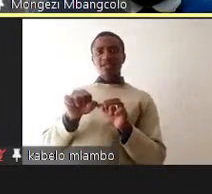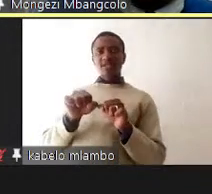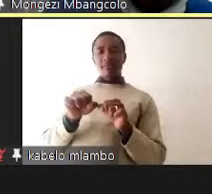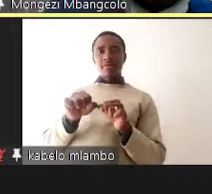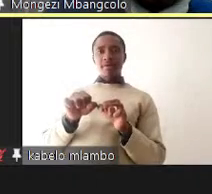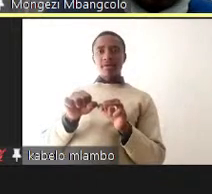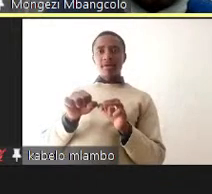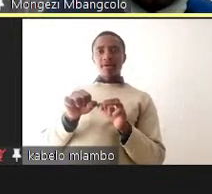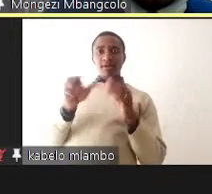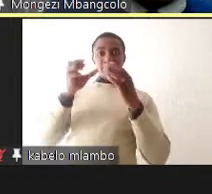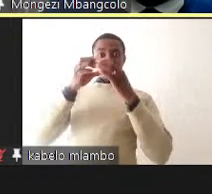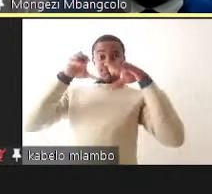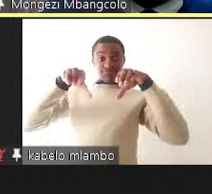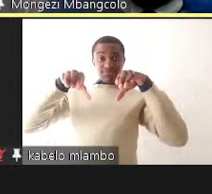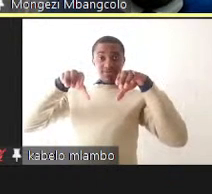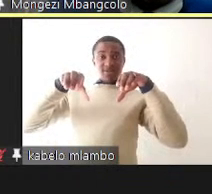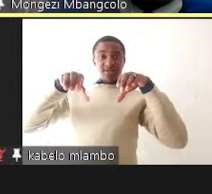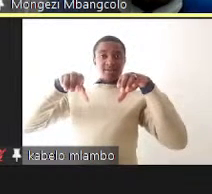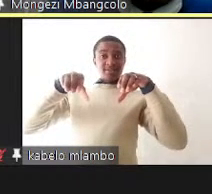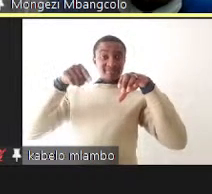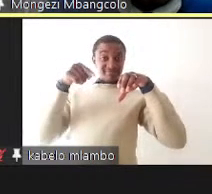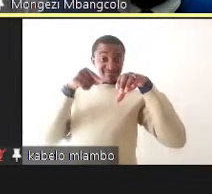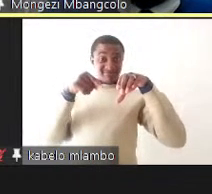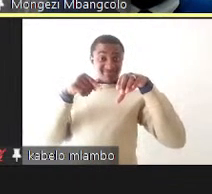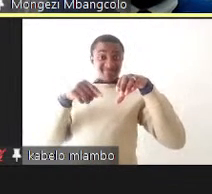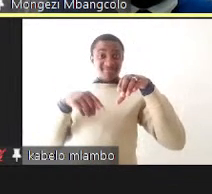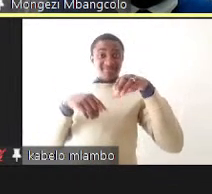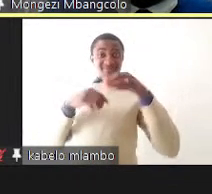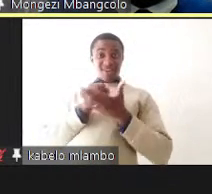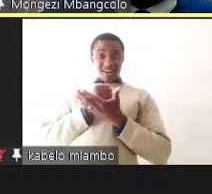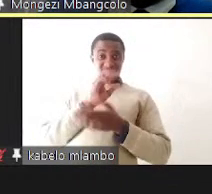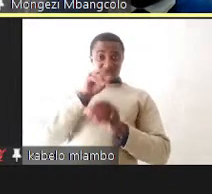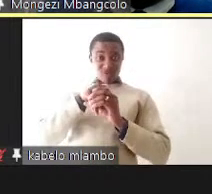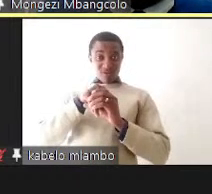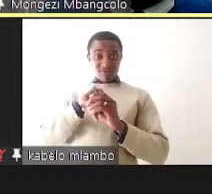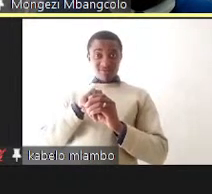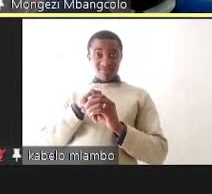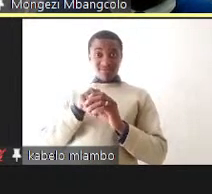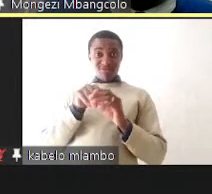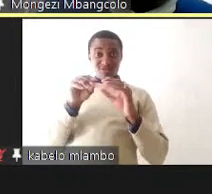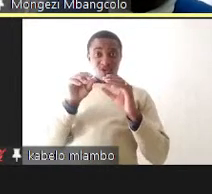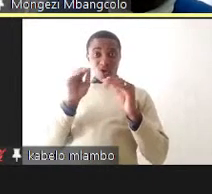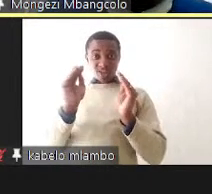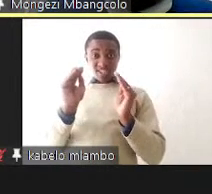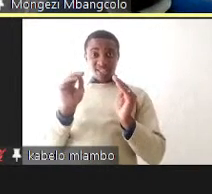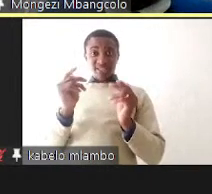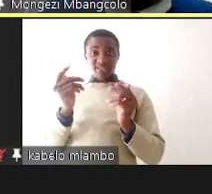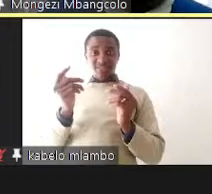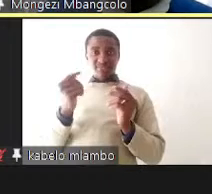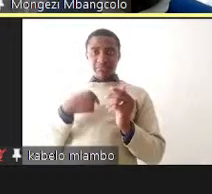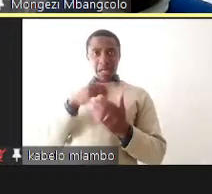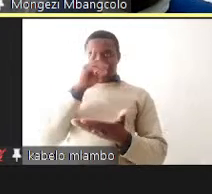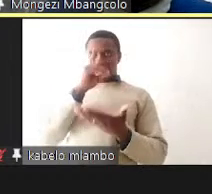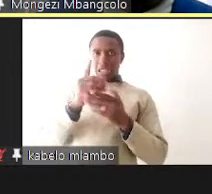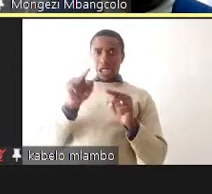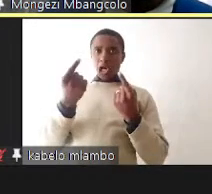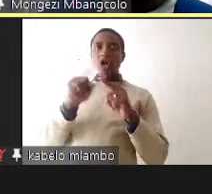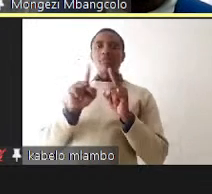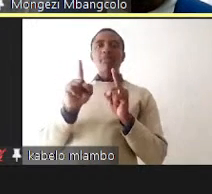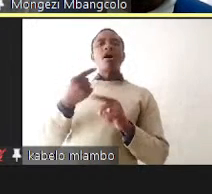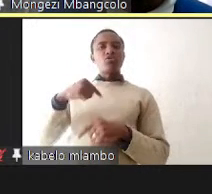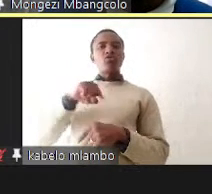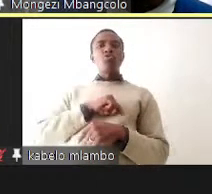really categorize it there in terms of the context? So that's not mine to decide, but we do know that it is